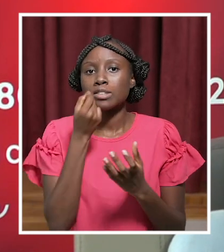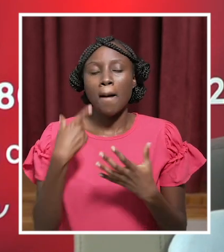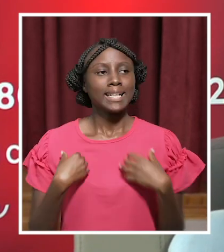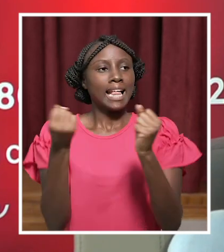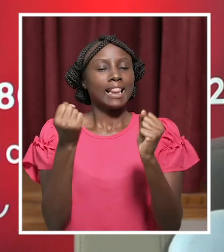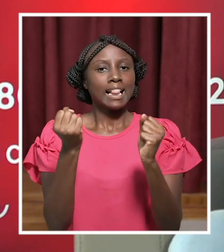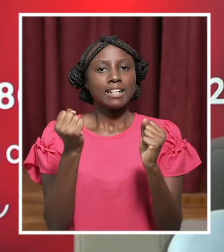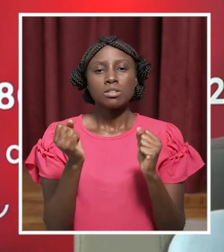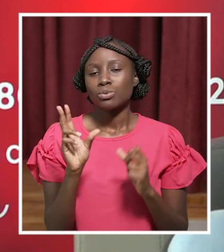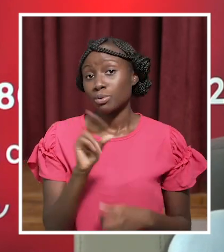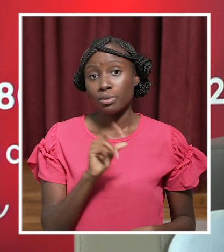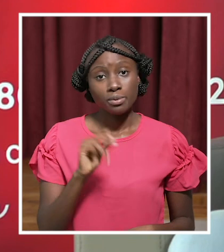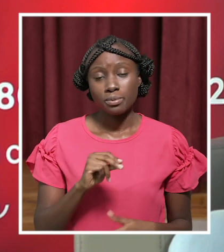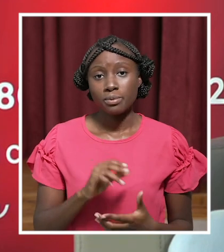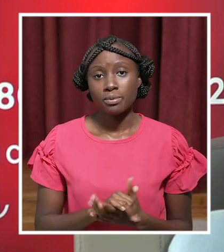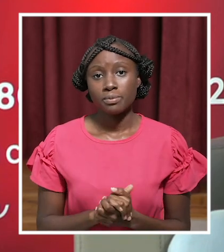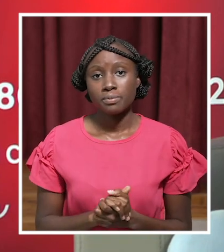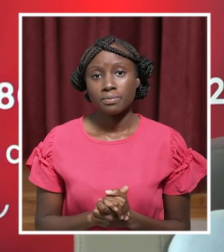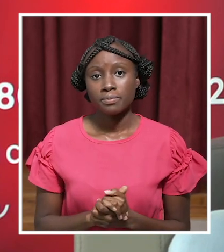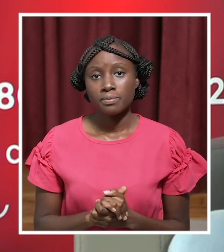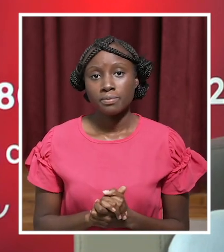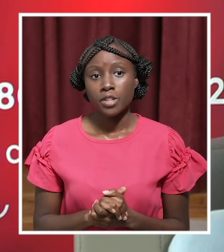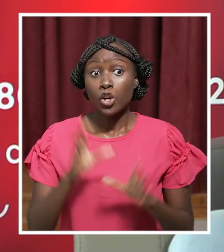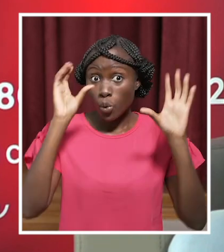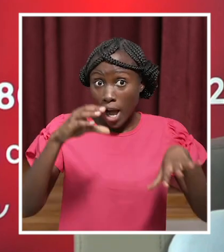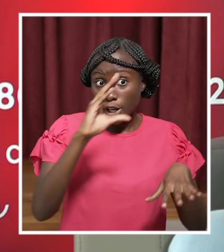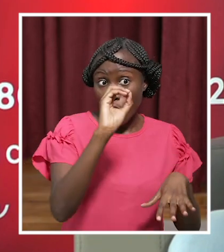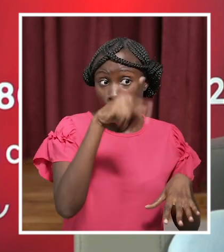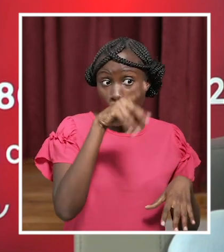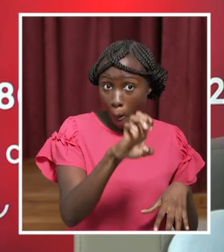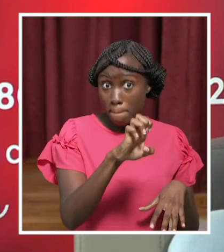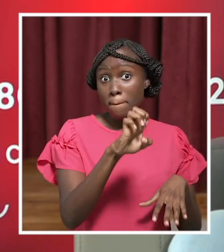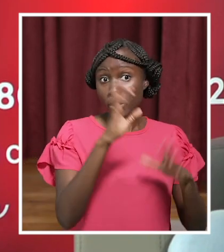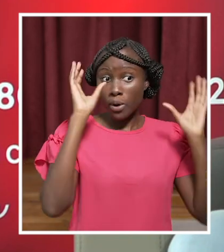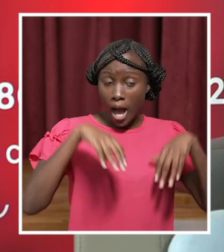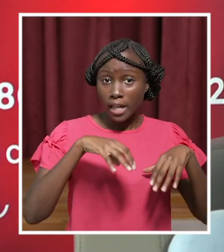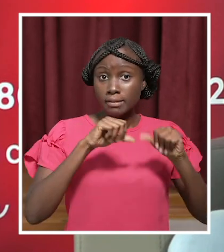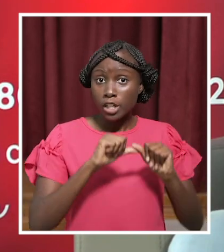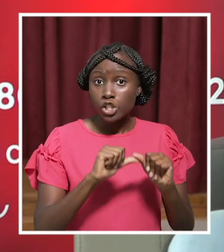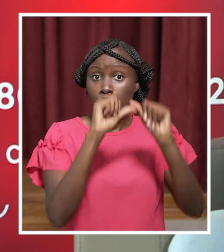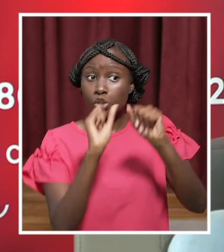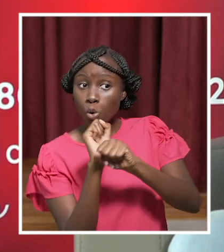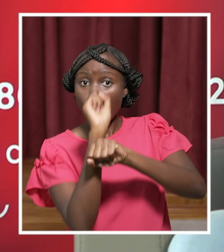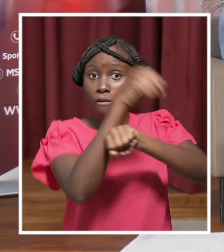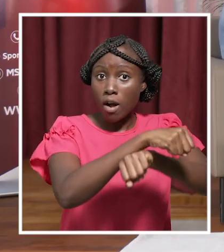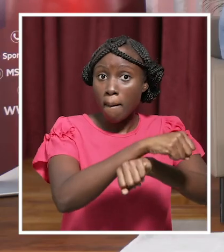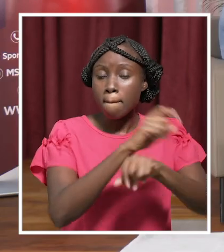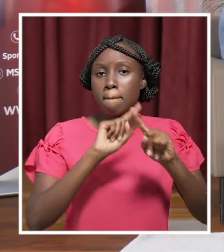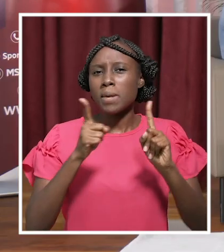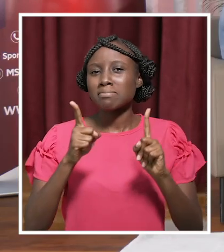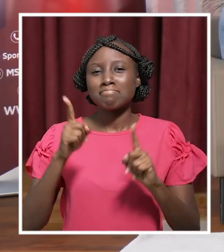no, again, it can help you cope. But there's no cure, automatic cure for dyslexia. Got you. Much appreciated, Brendon